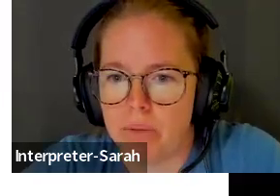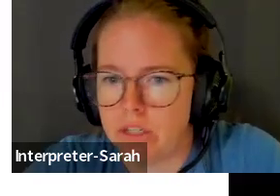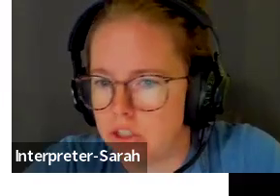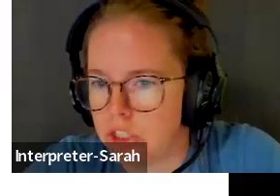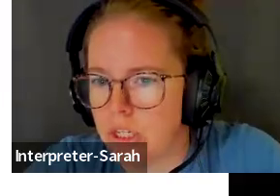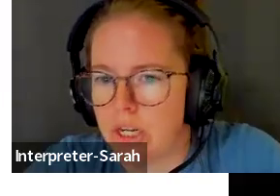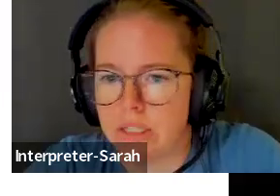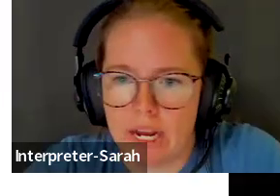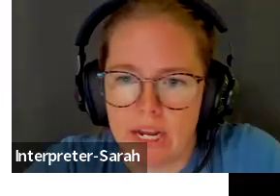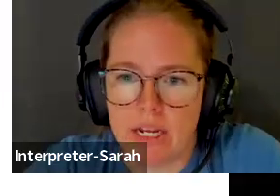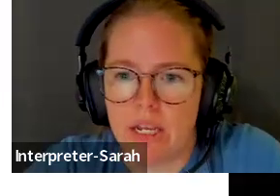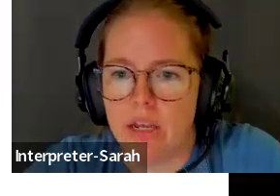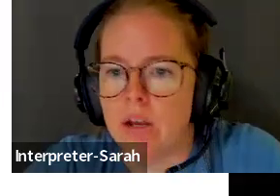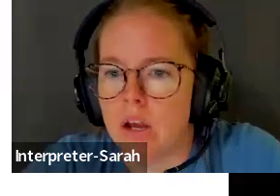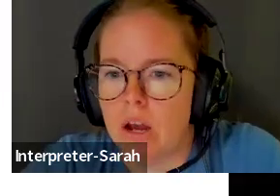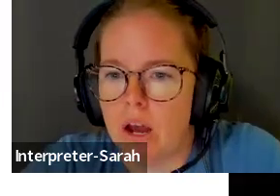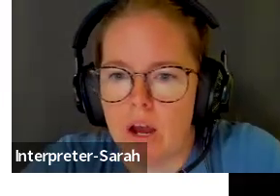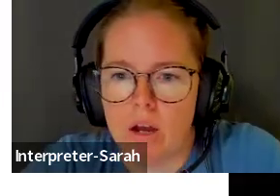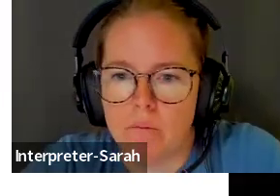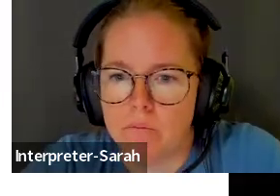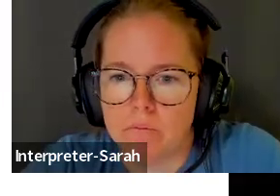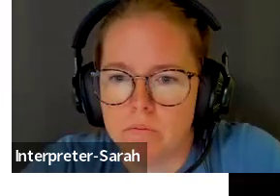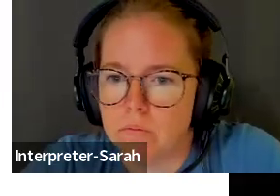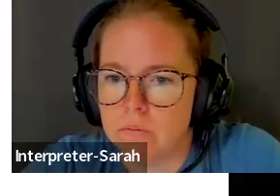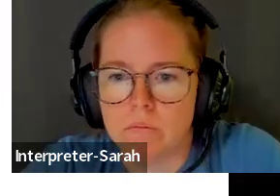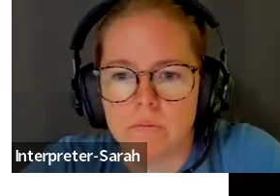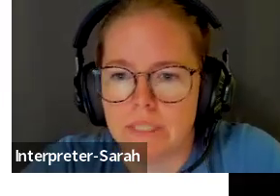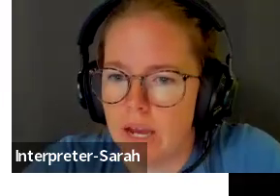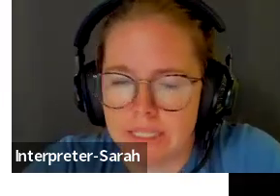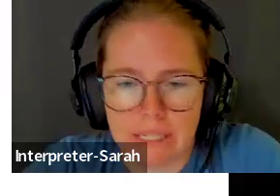ranging from addiction, anxiety,